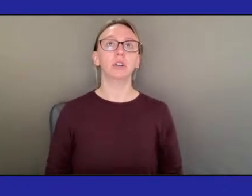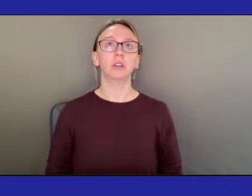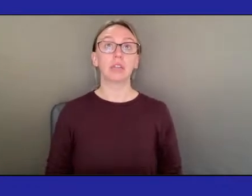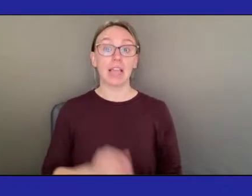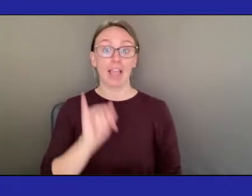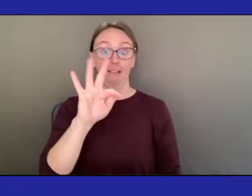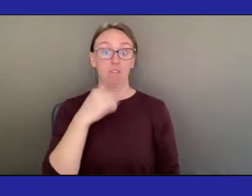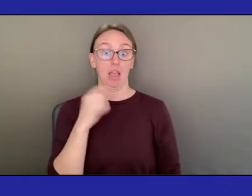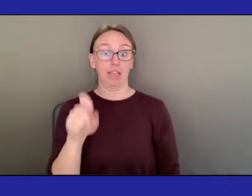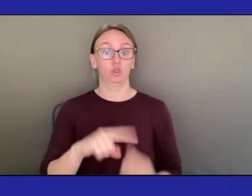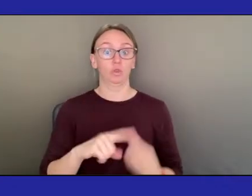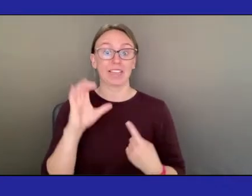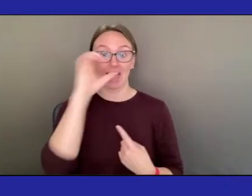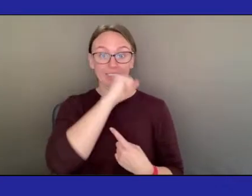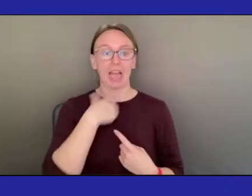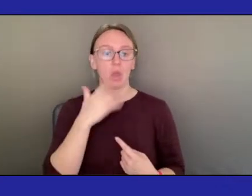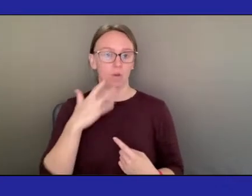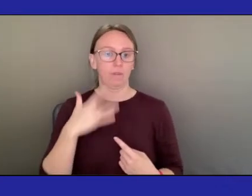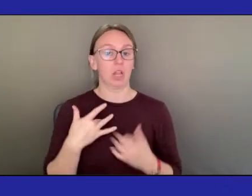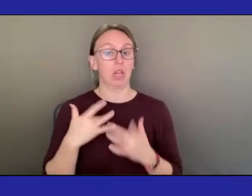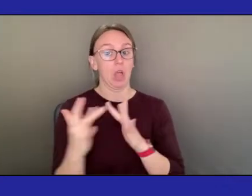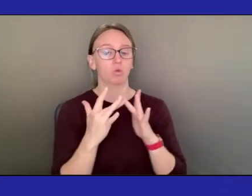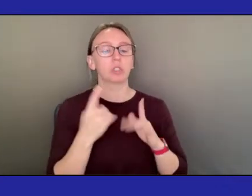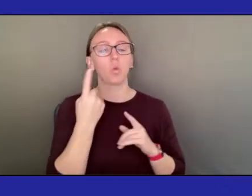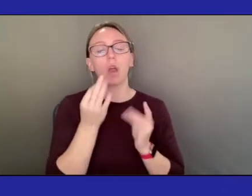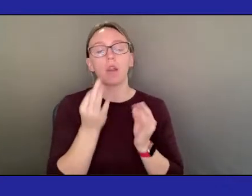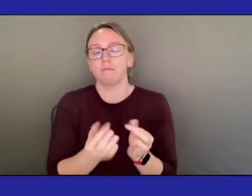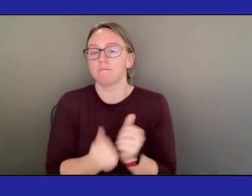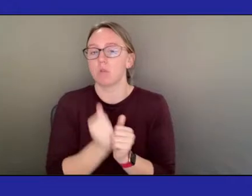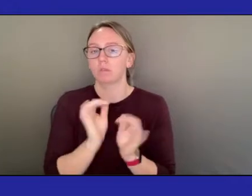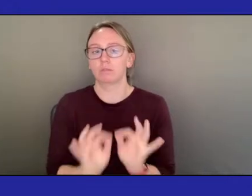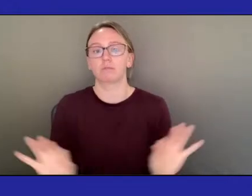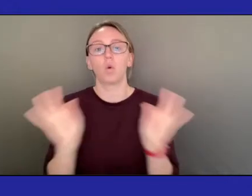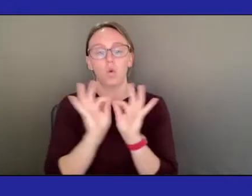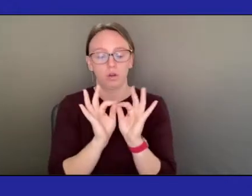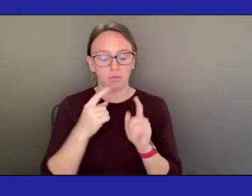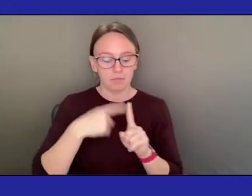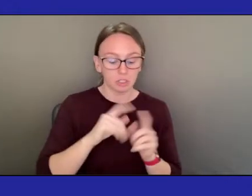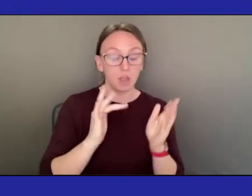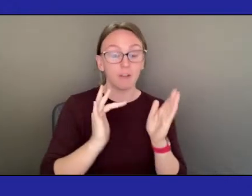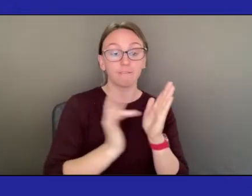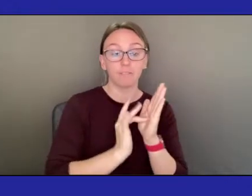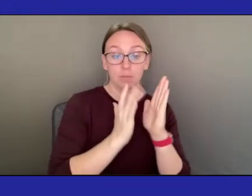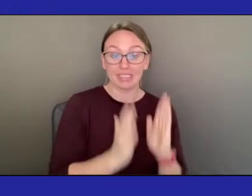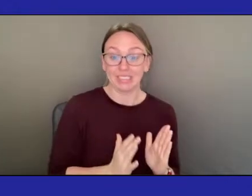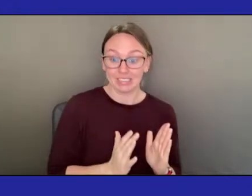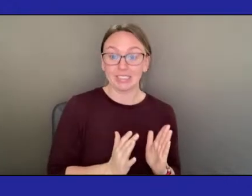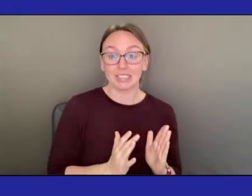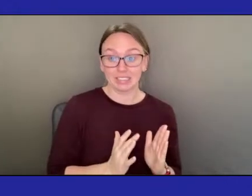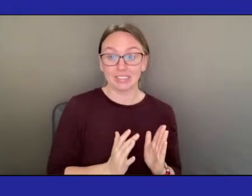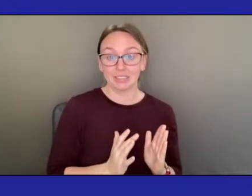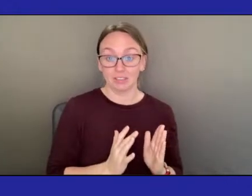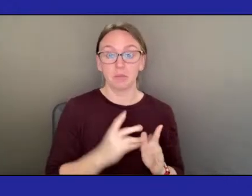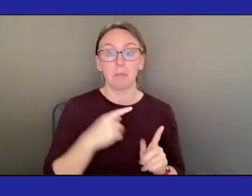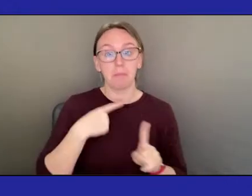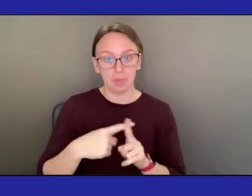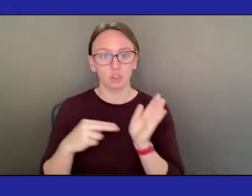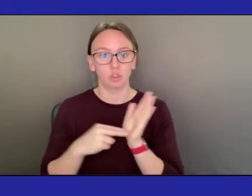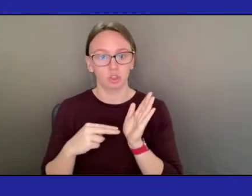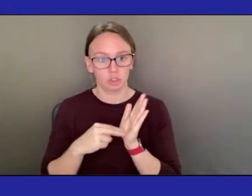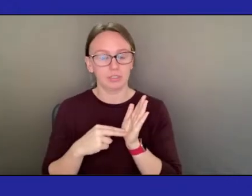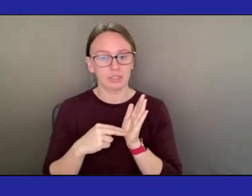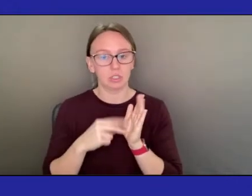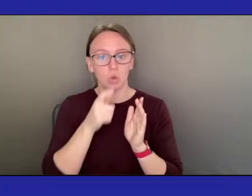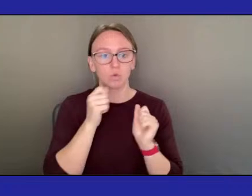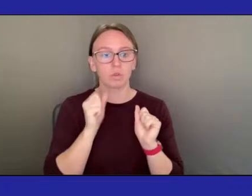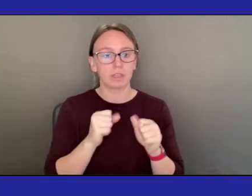think that that's probably one of the key. And I think having pharmacists as well as nurses who can try to get over